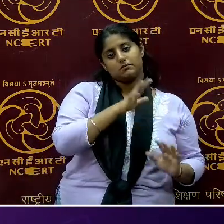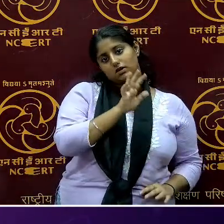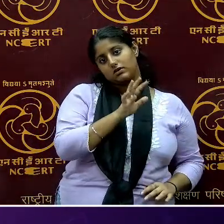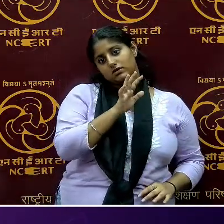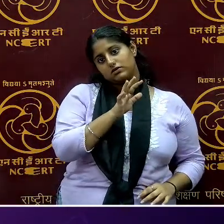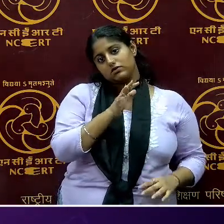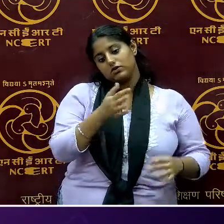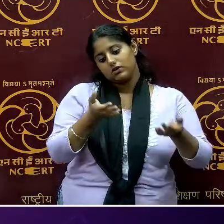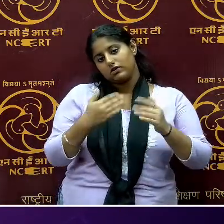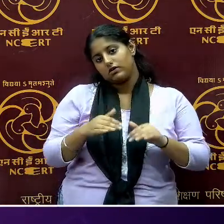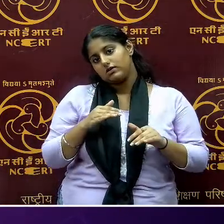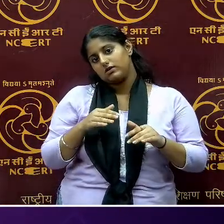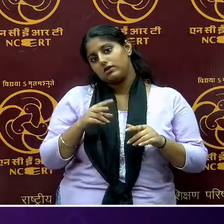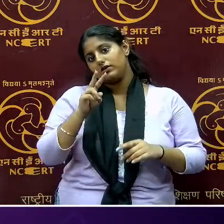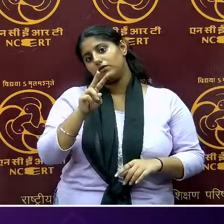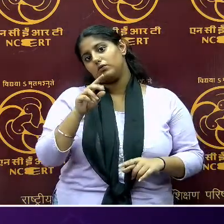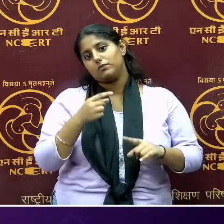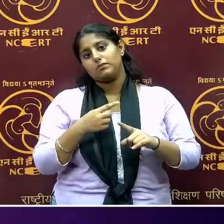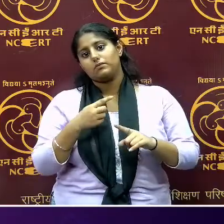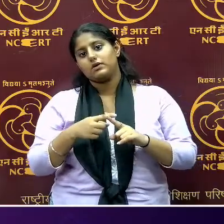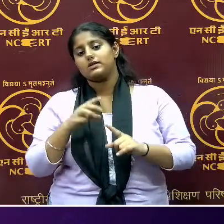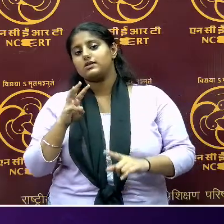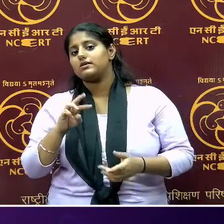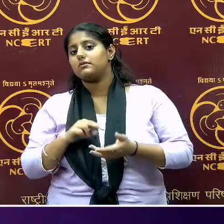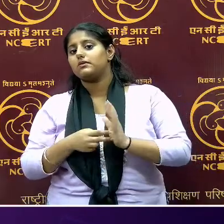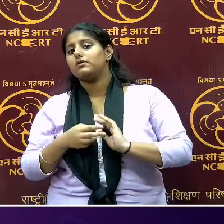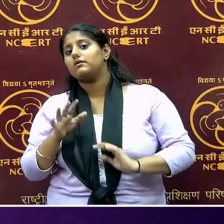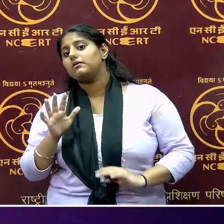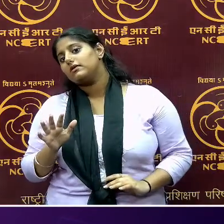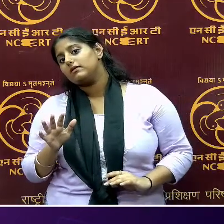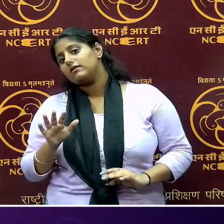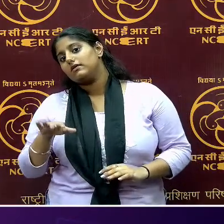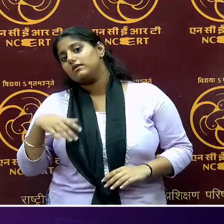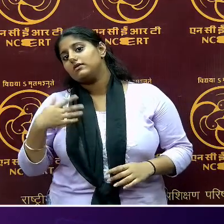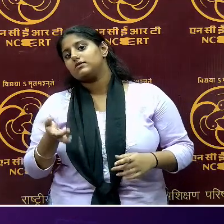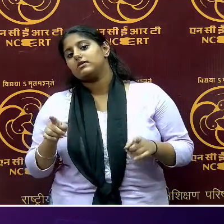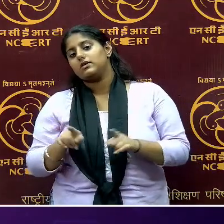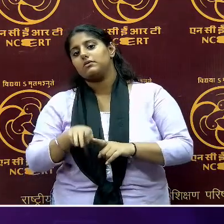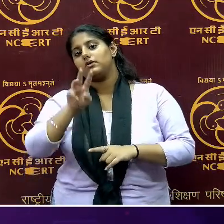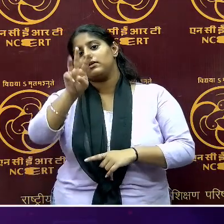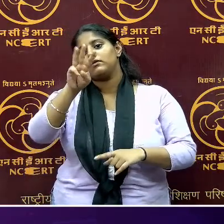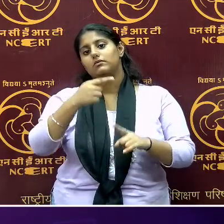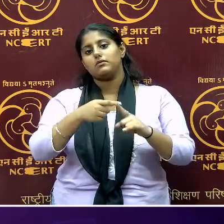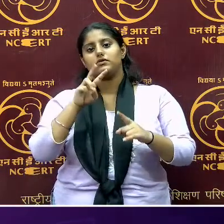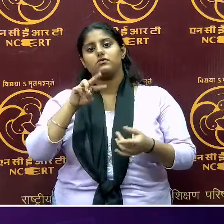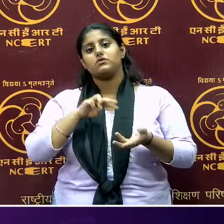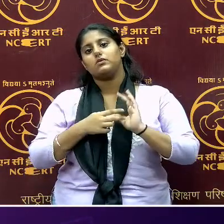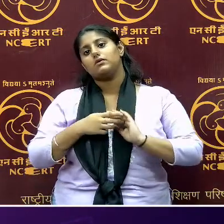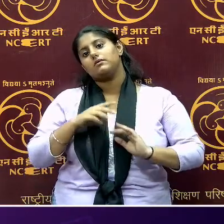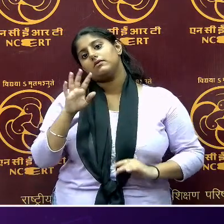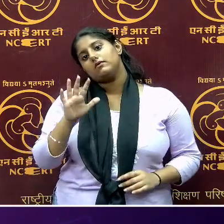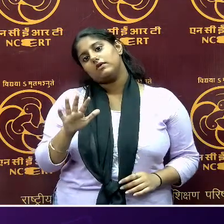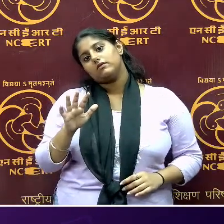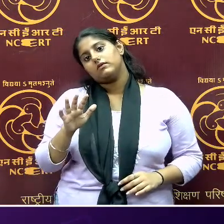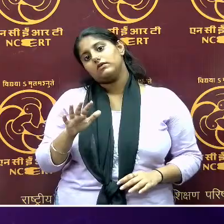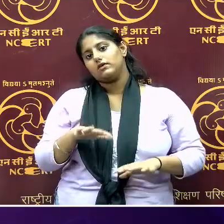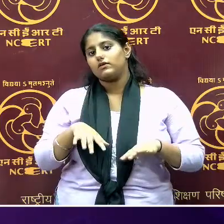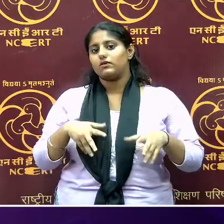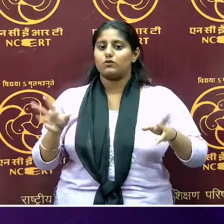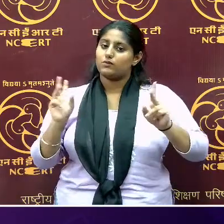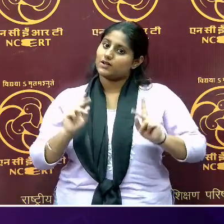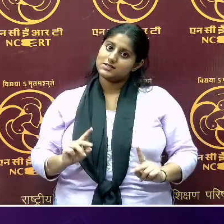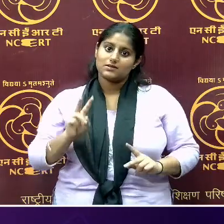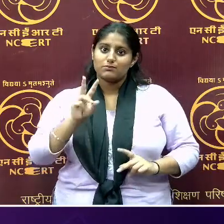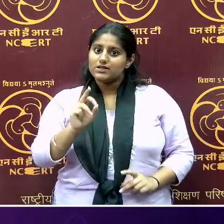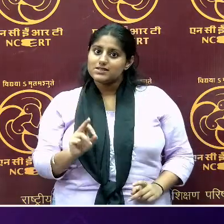below line again we have 2 plus 3 is 5 and left side also we have 3 plus 2 as 5. So, total is coming out to be